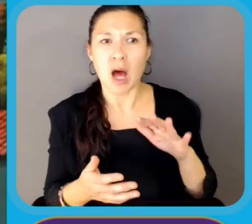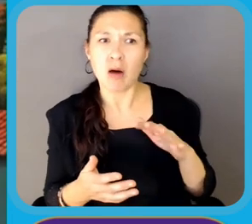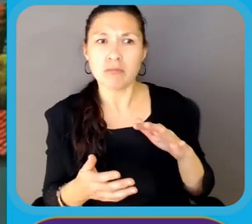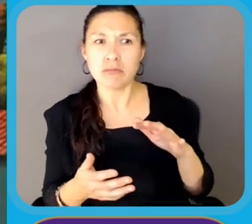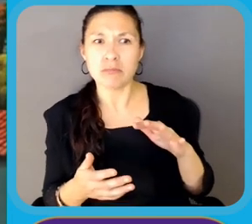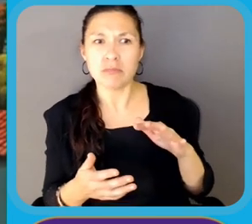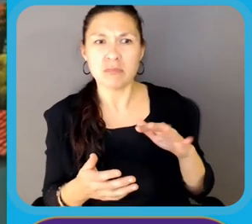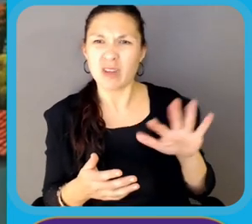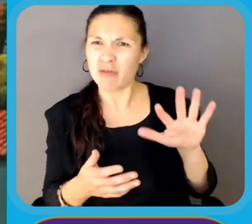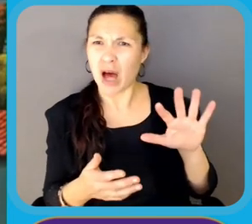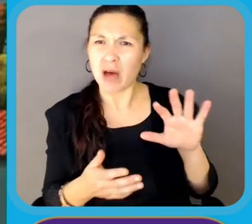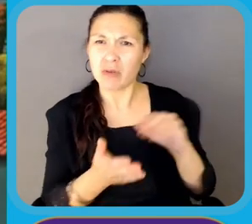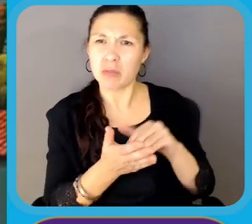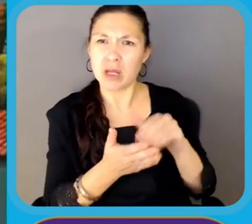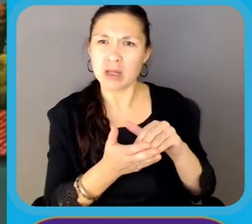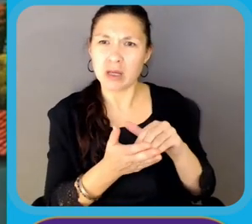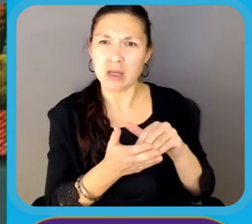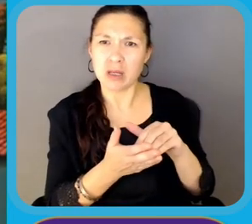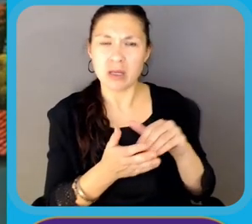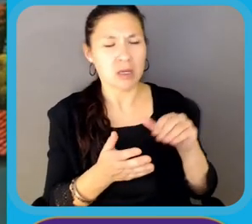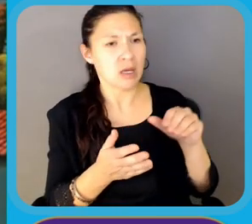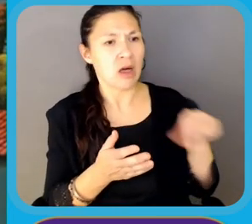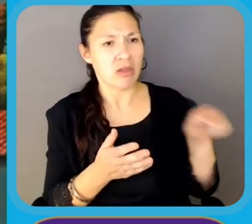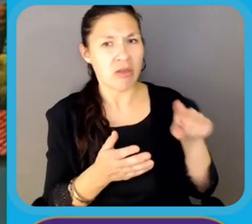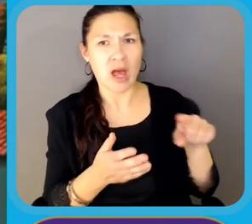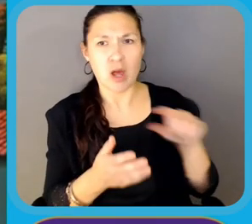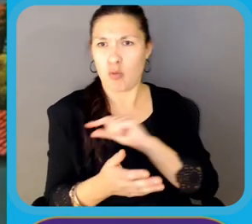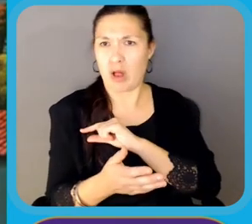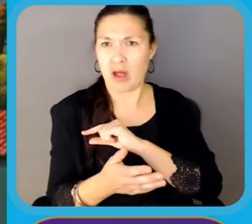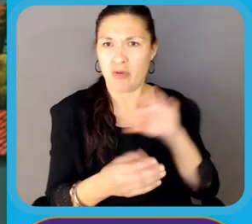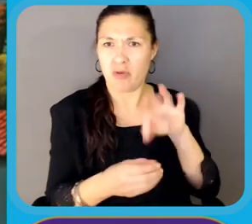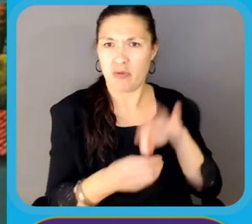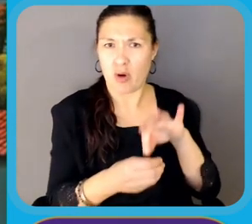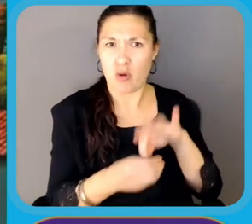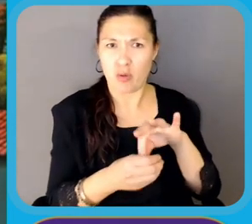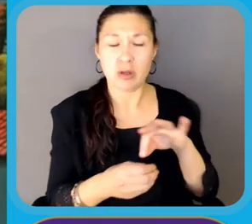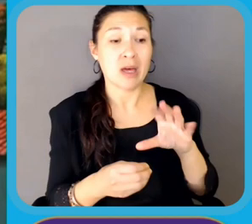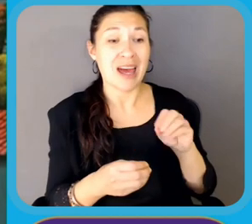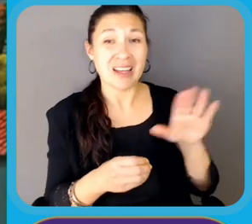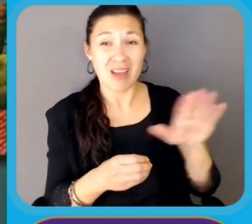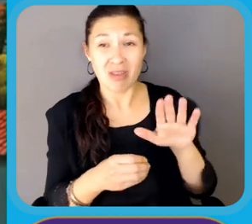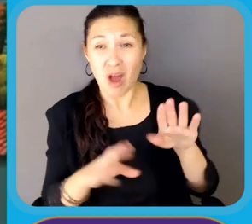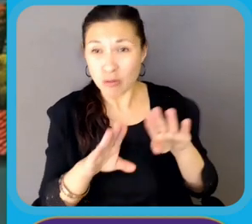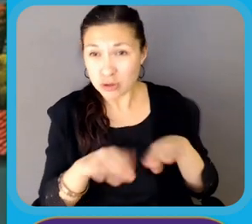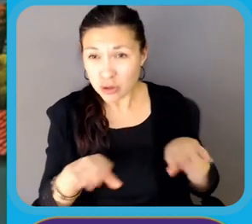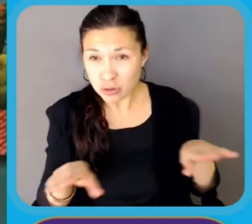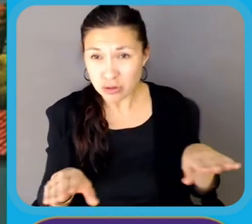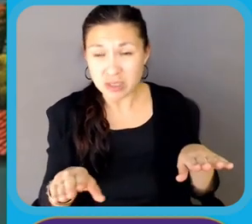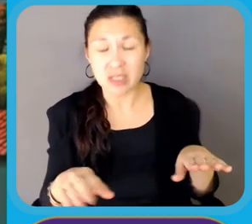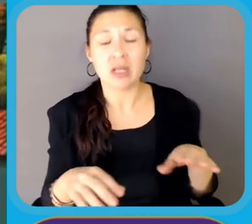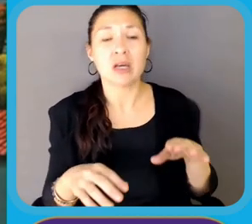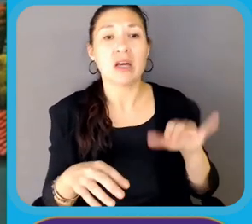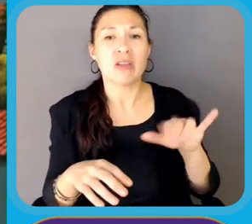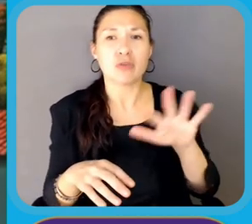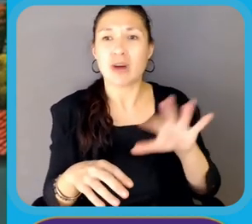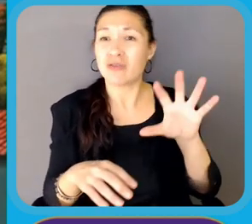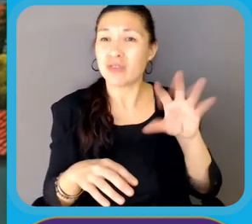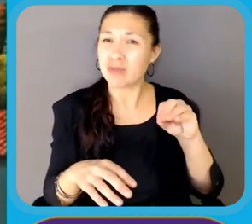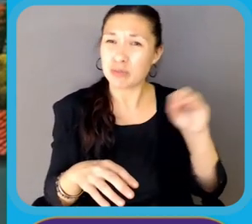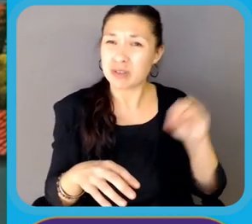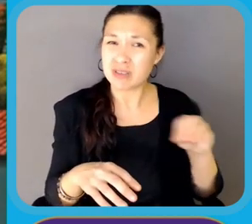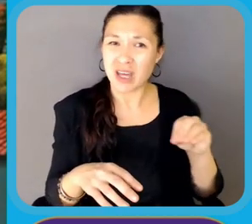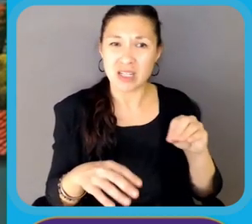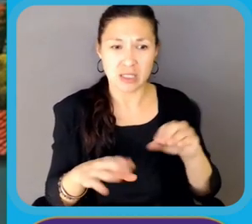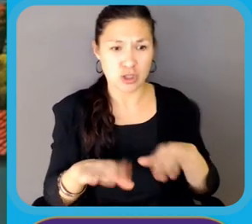represent 25% of the electorate. Children of immigrants make up close to 50% of the children of California.